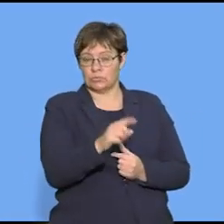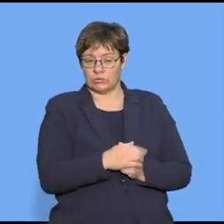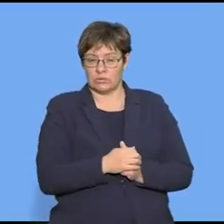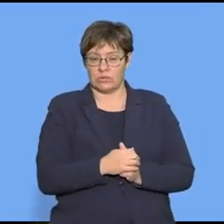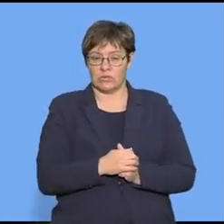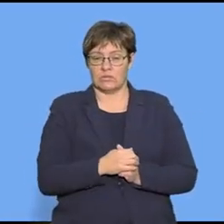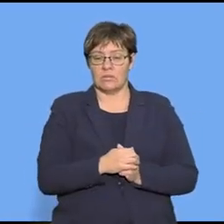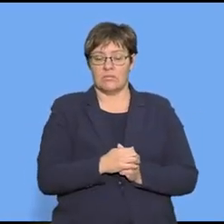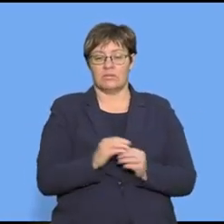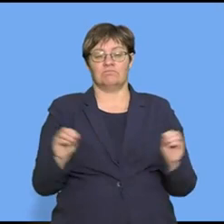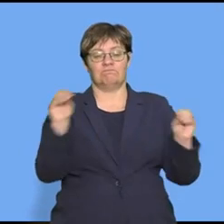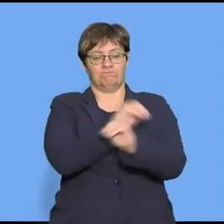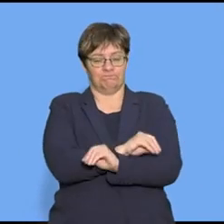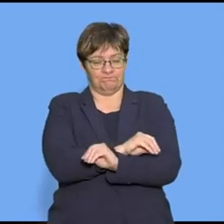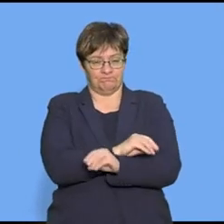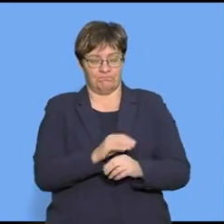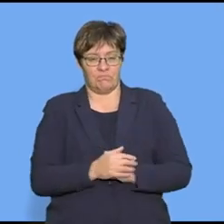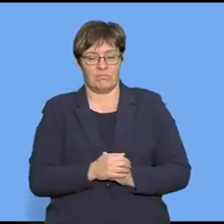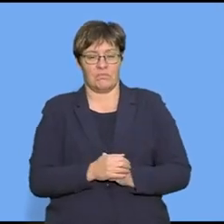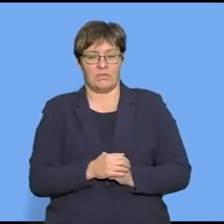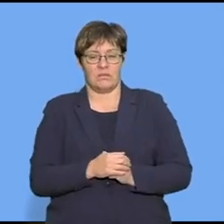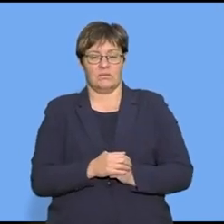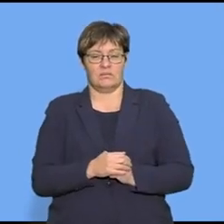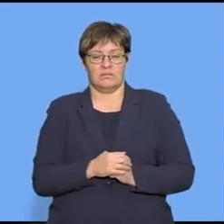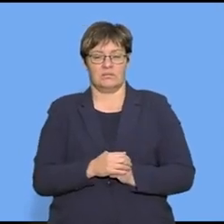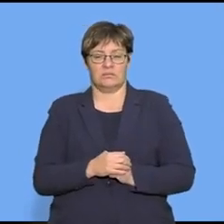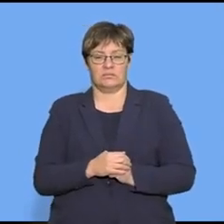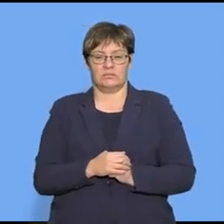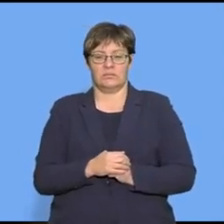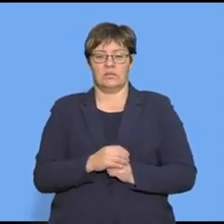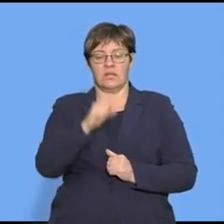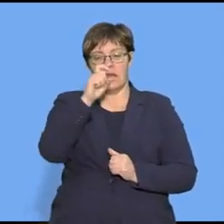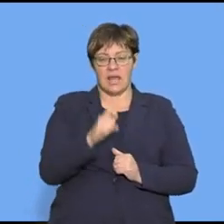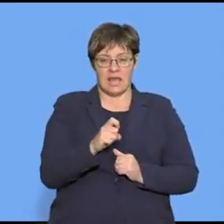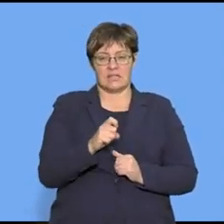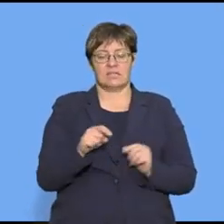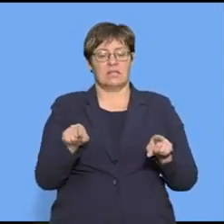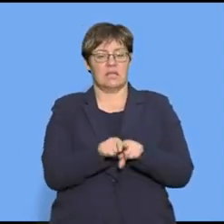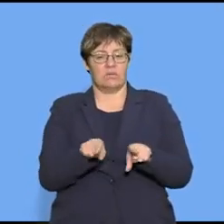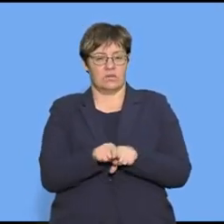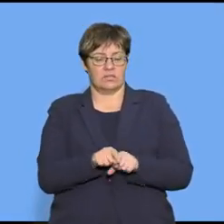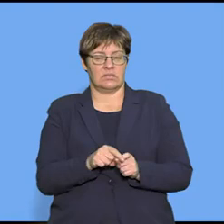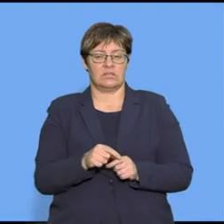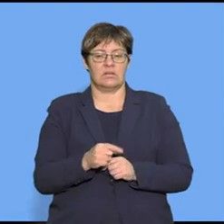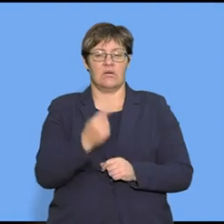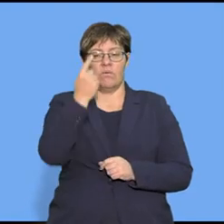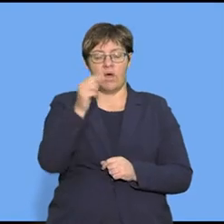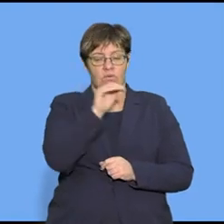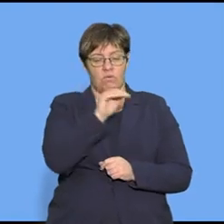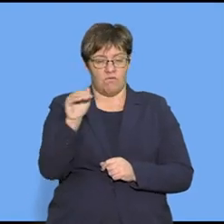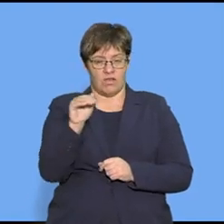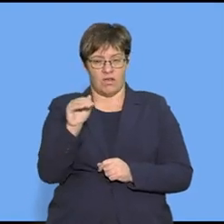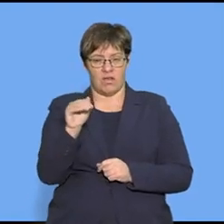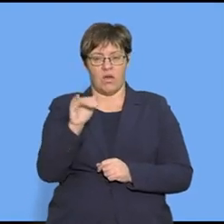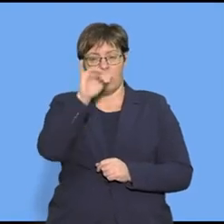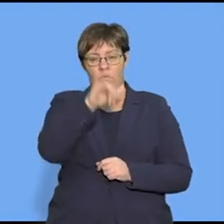here is to interchange these things. So it will be x is equals to 1